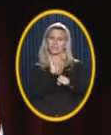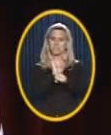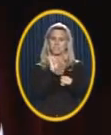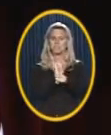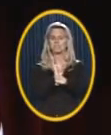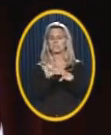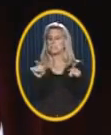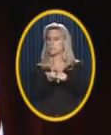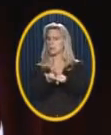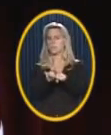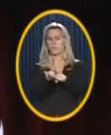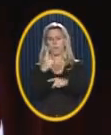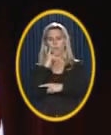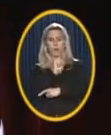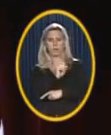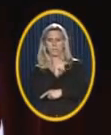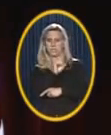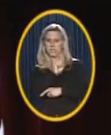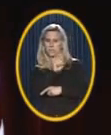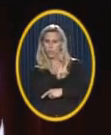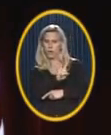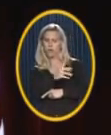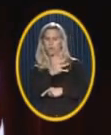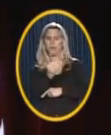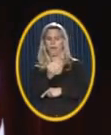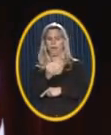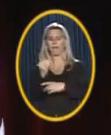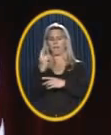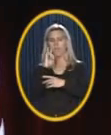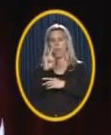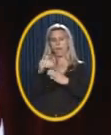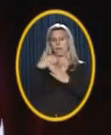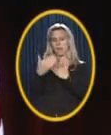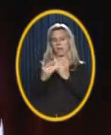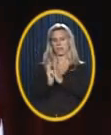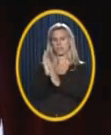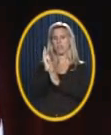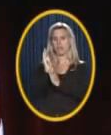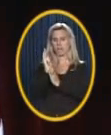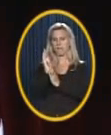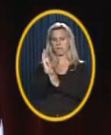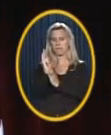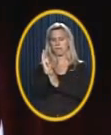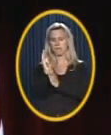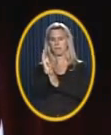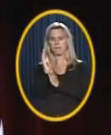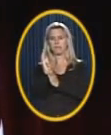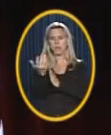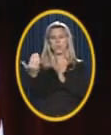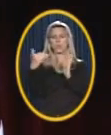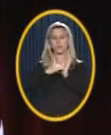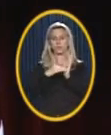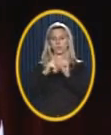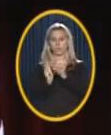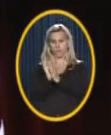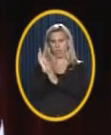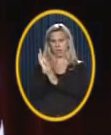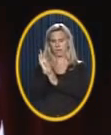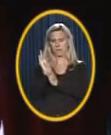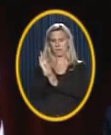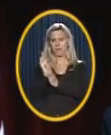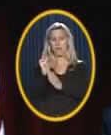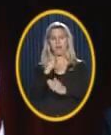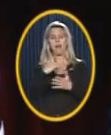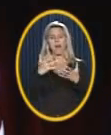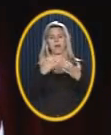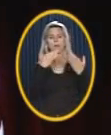that same dedication, that same attention to detail is going in to the next flight that we're going to fly, the next return to flight. I